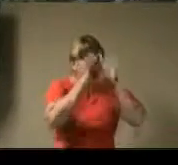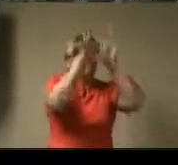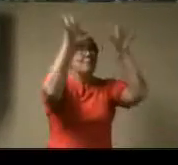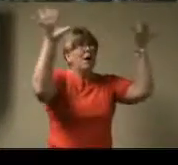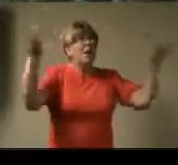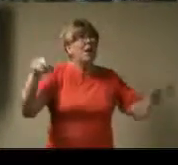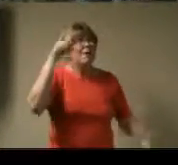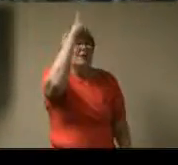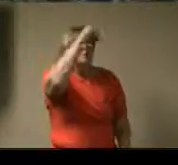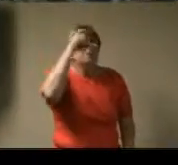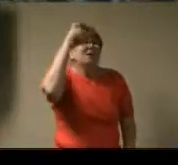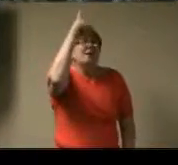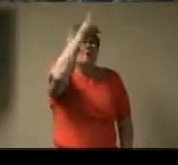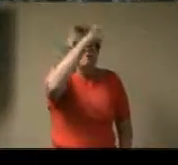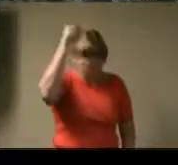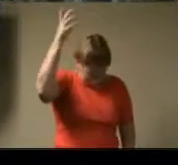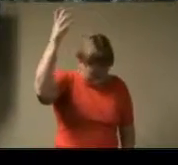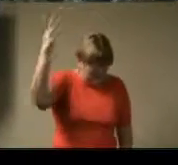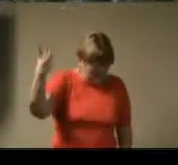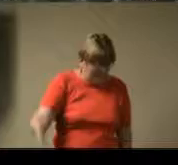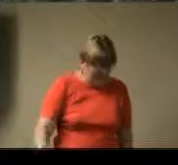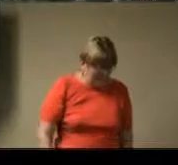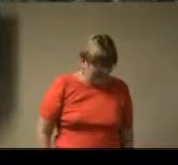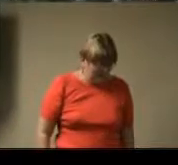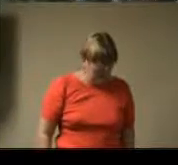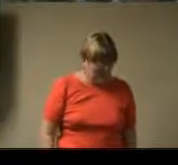touch your Marvelous Mystery